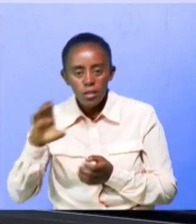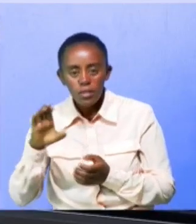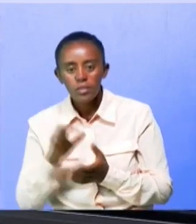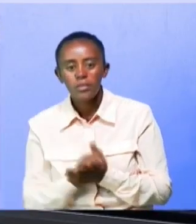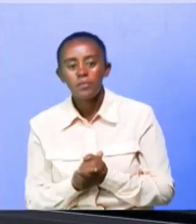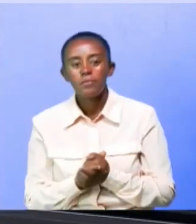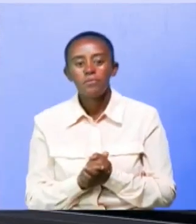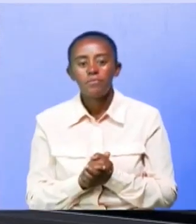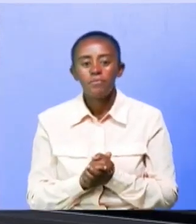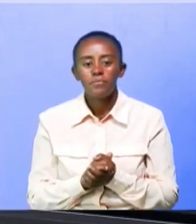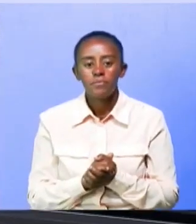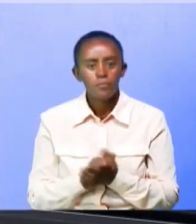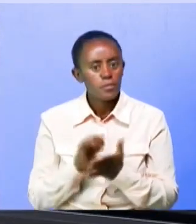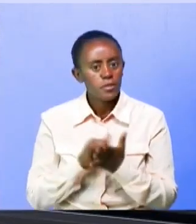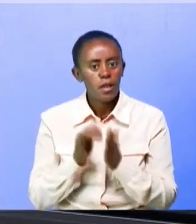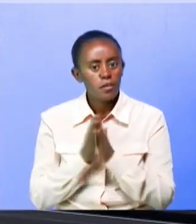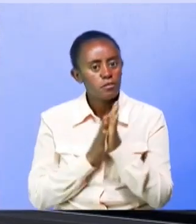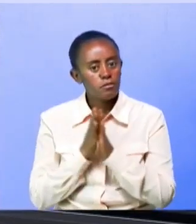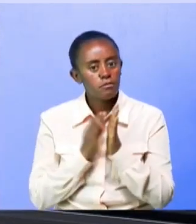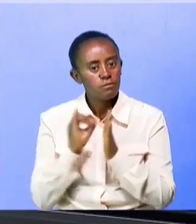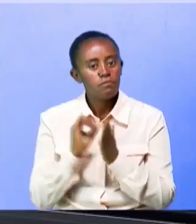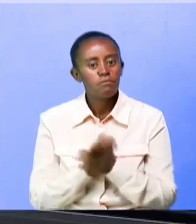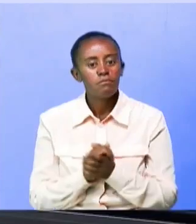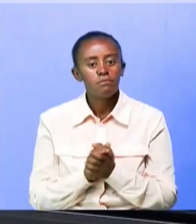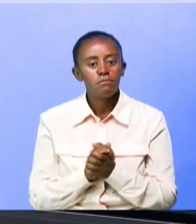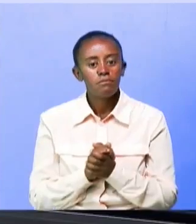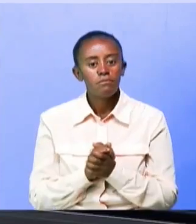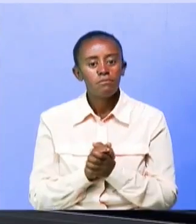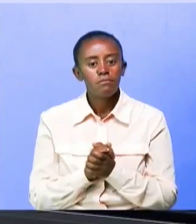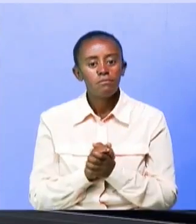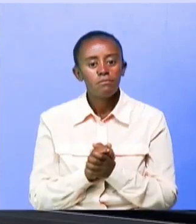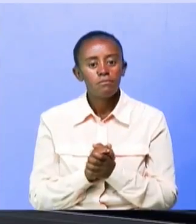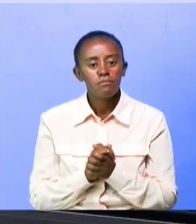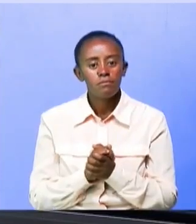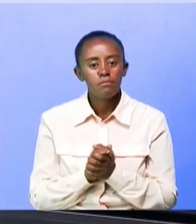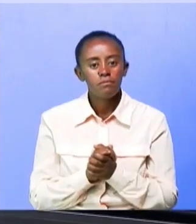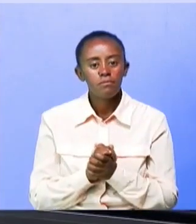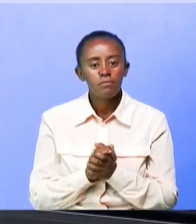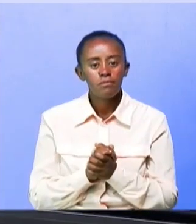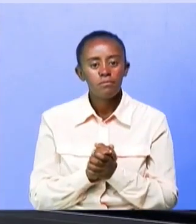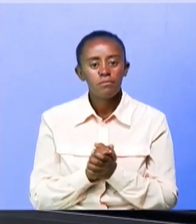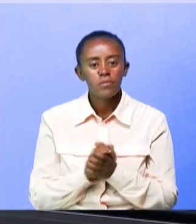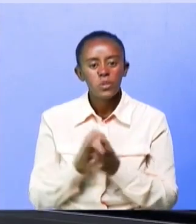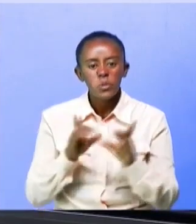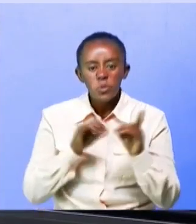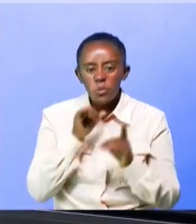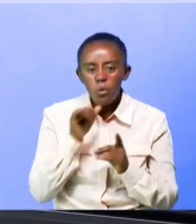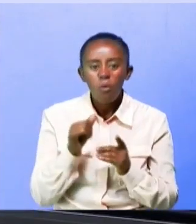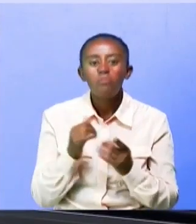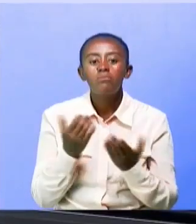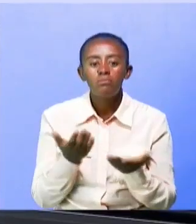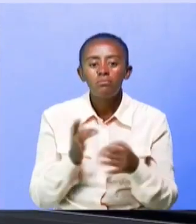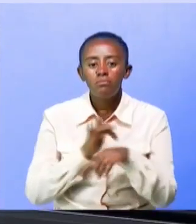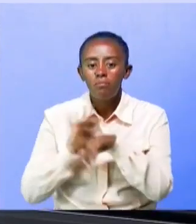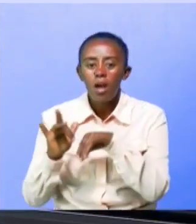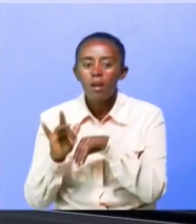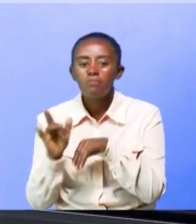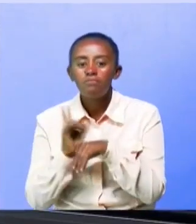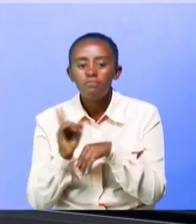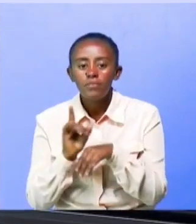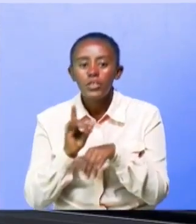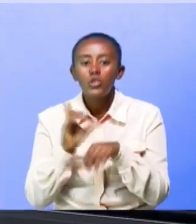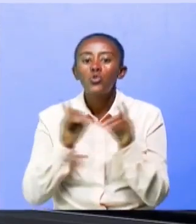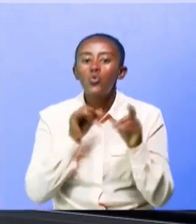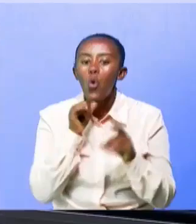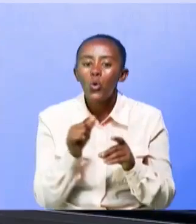equality. That's interesting one. Don't blank the women not to dream about their future. You see?